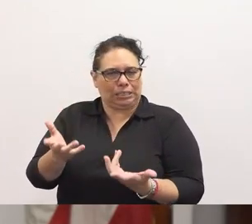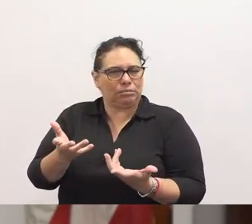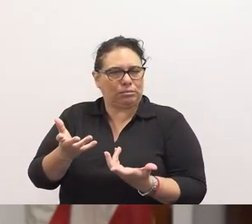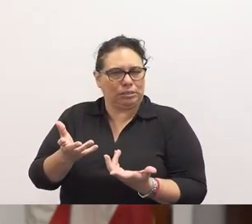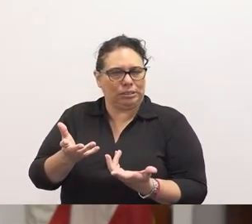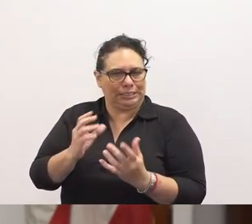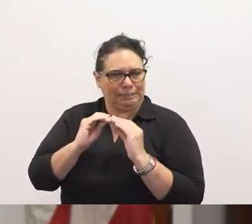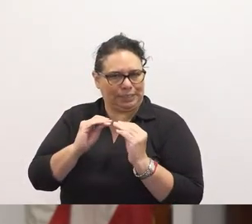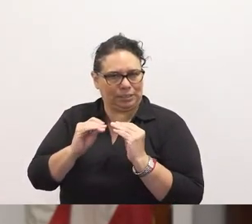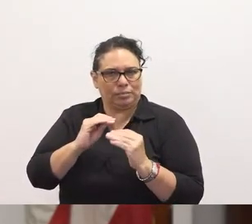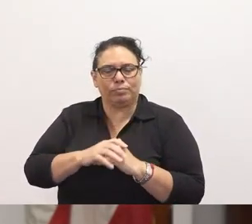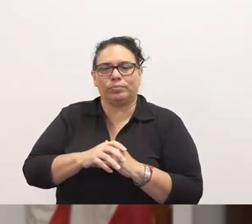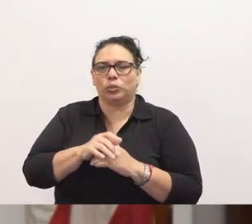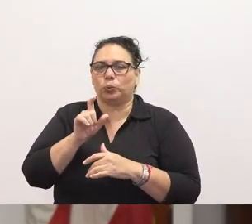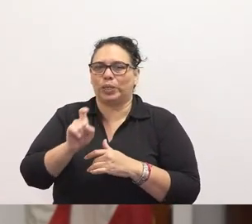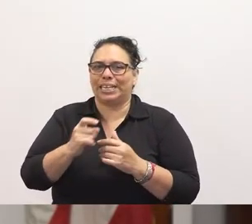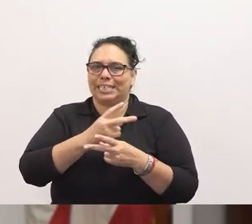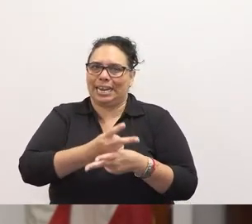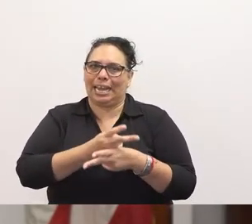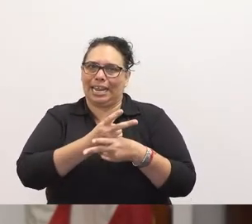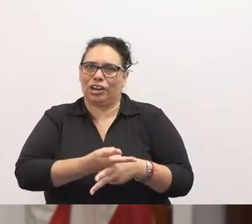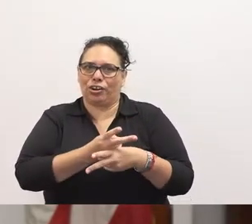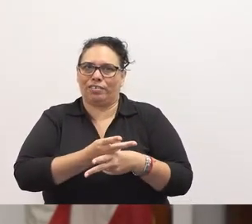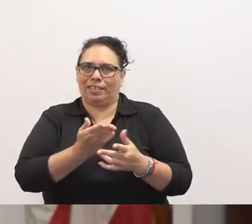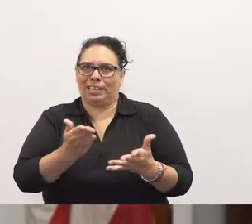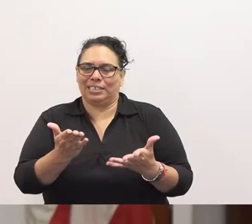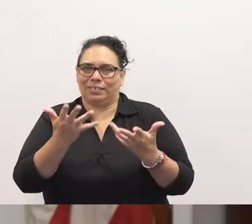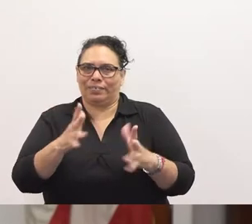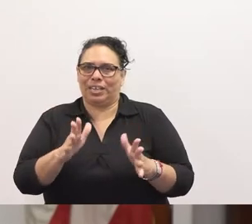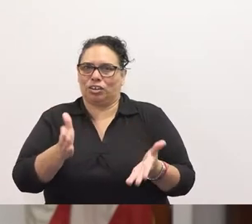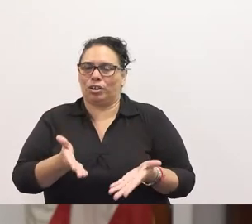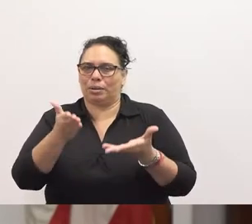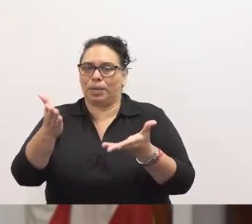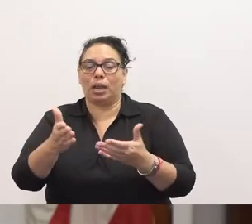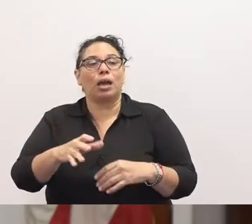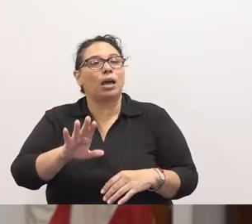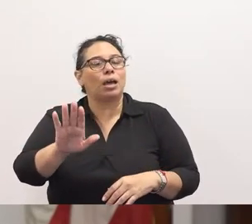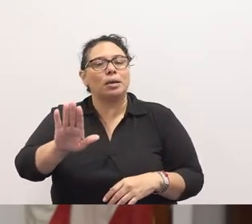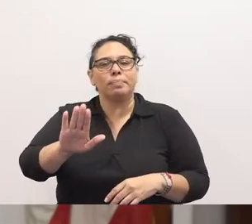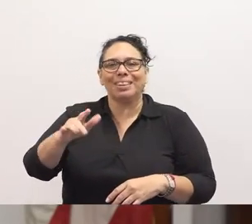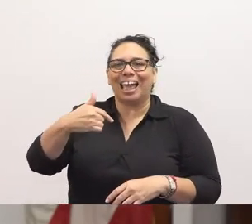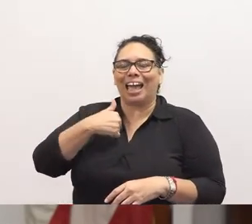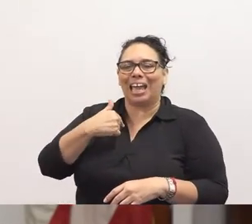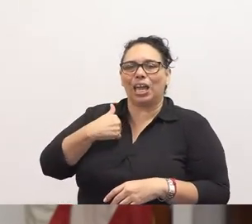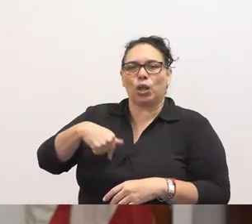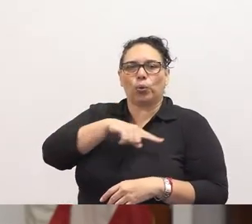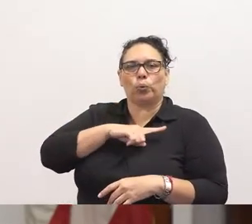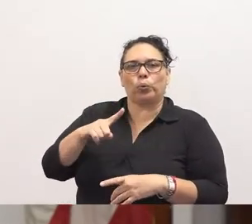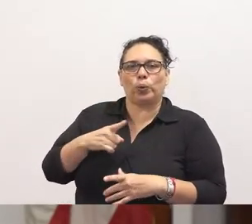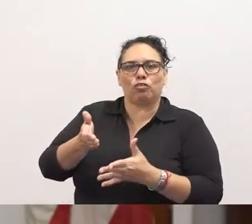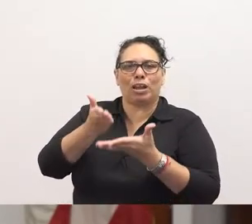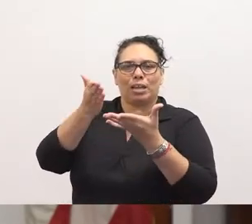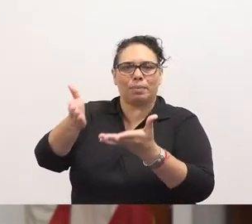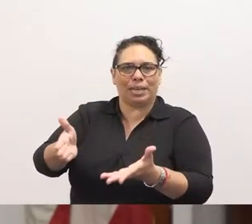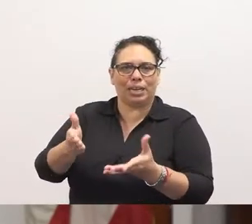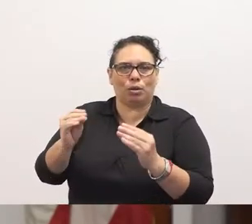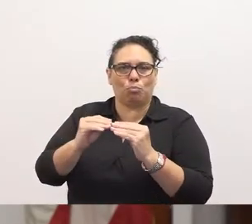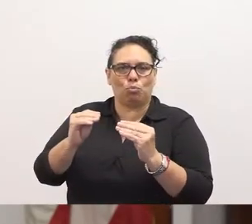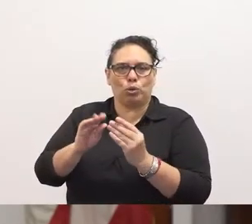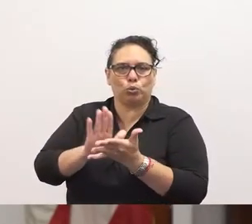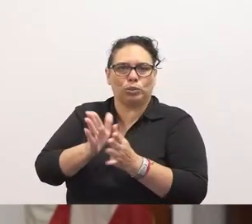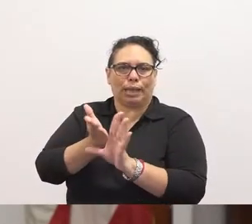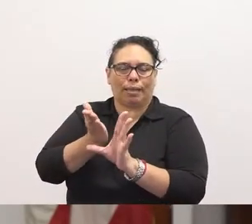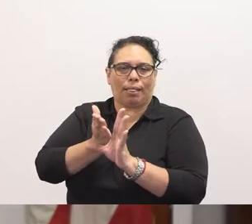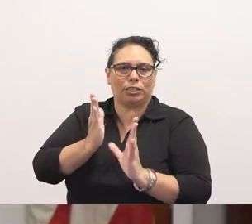recommendations. But we got to take care of stuff that's already been recommended. Yeah, actually, we recommended more school psychologists 2 years ago.